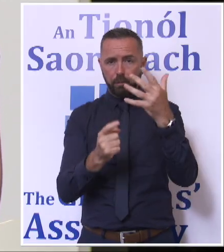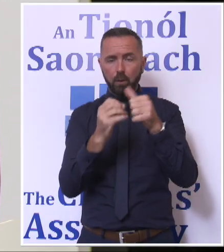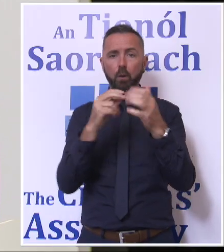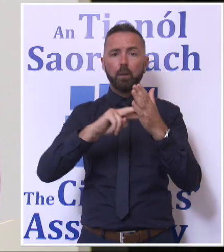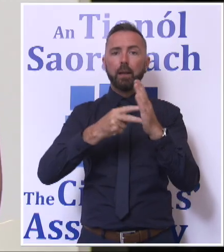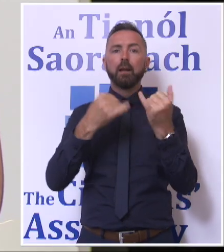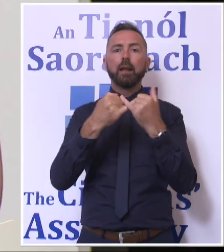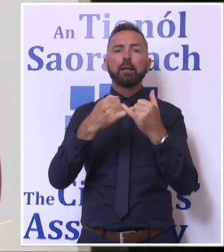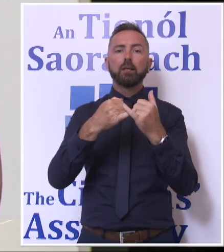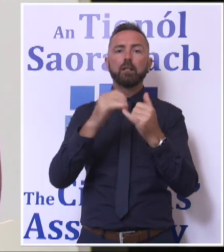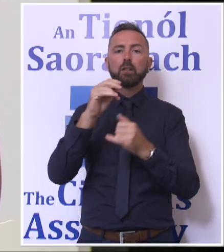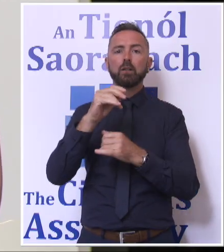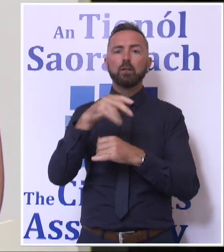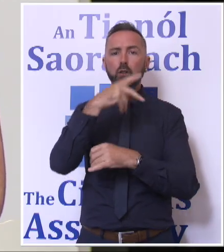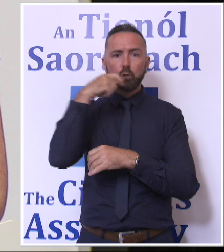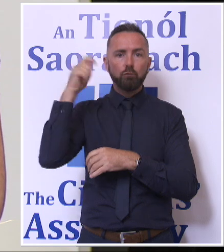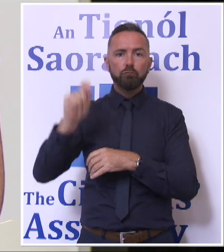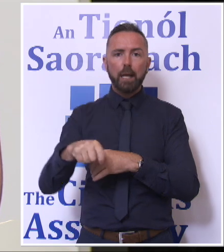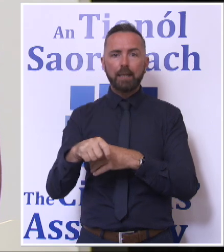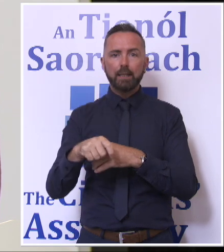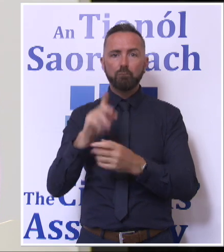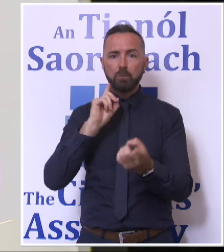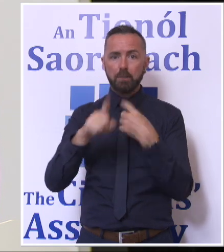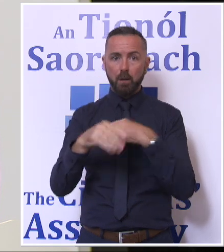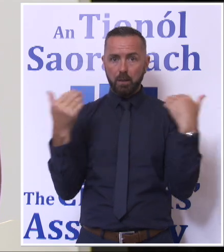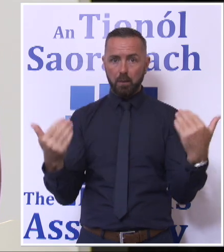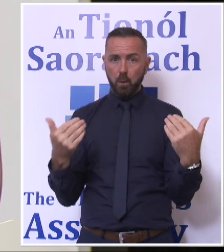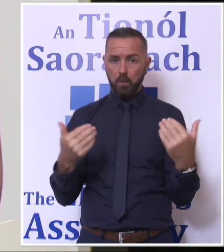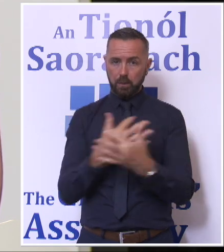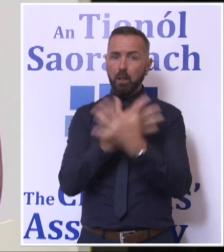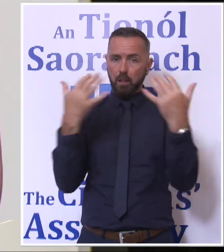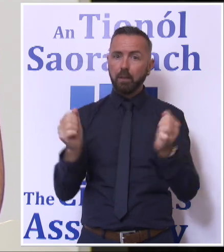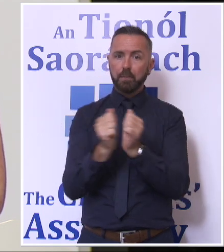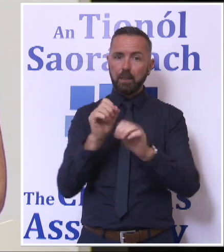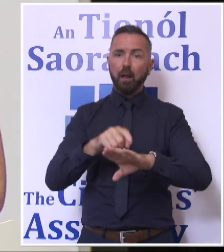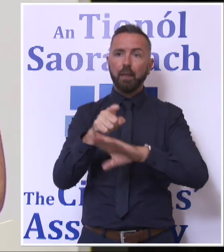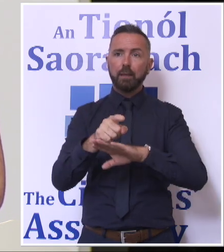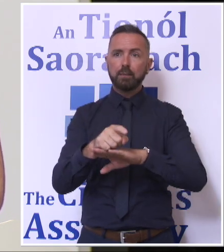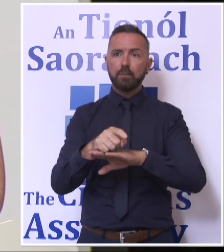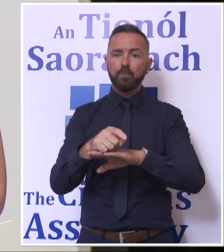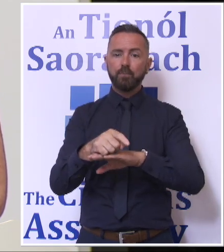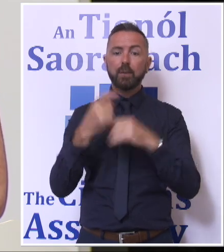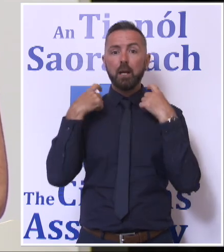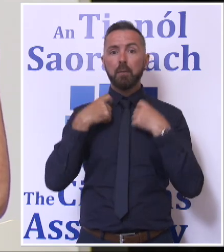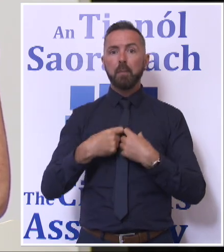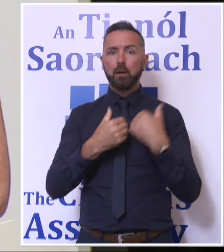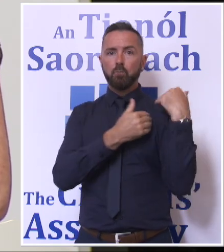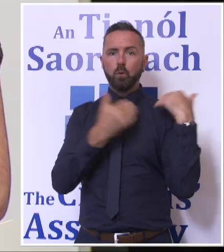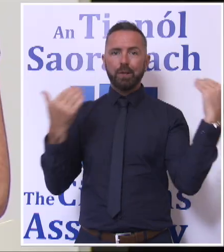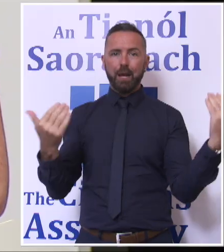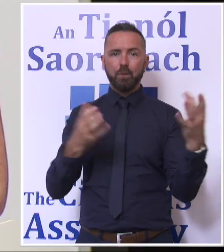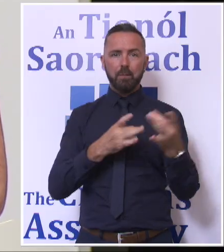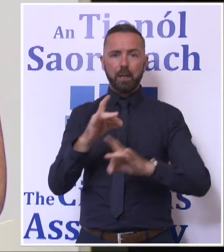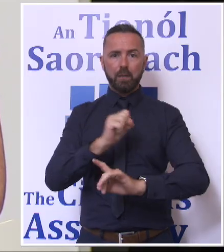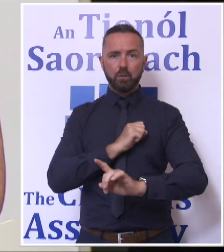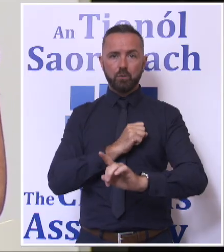Ukrainian Community Forum response at the moment, which involves all the stakeholders. The Mayor's role really is to ensure that we get